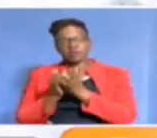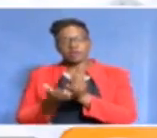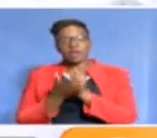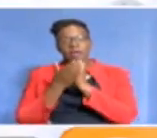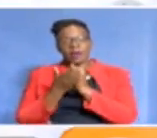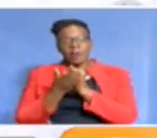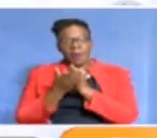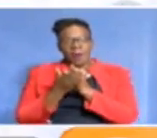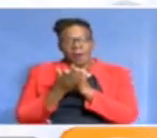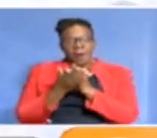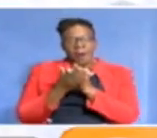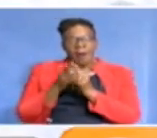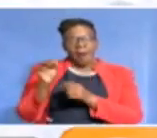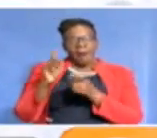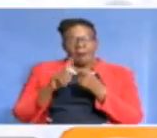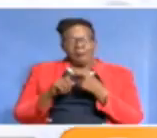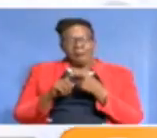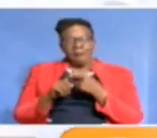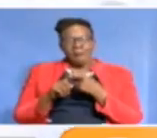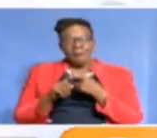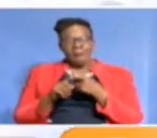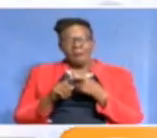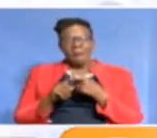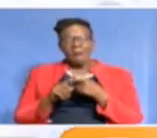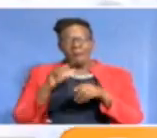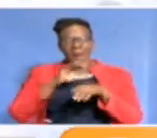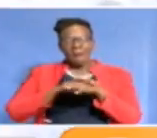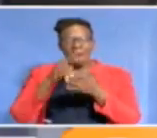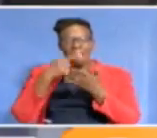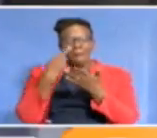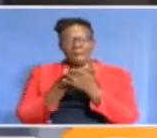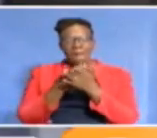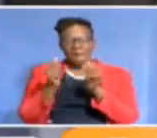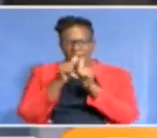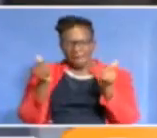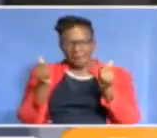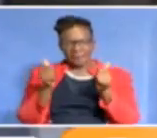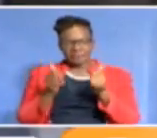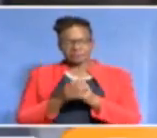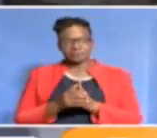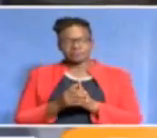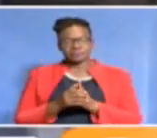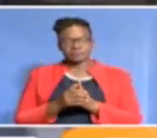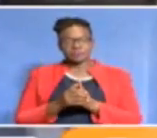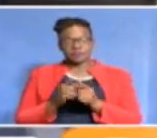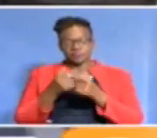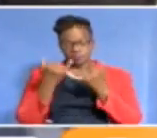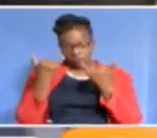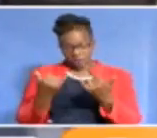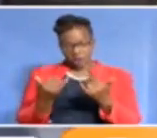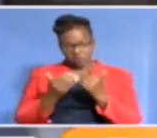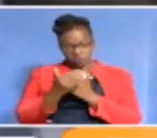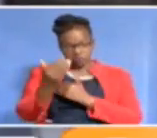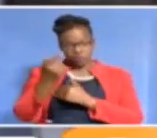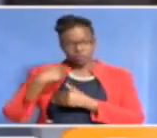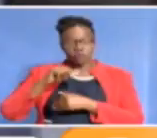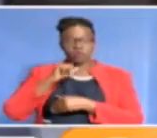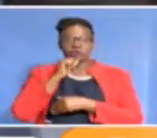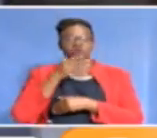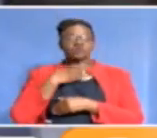to exploit these resources sustainably. Straight away from now, we don't want to see any